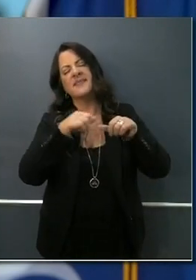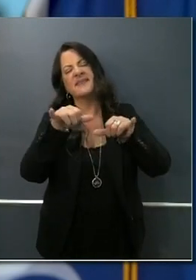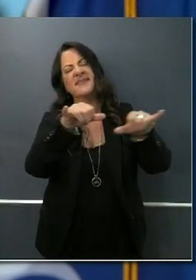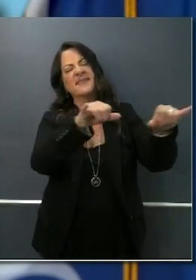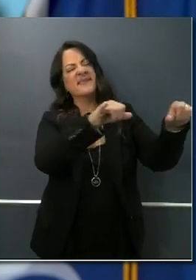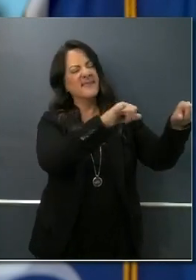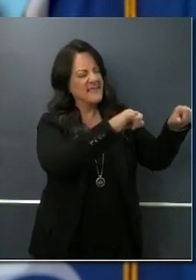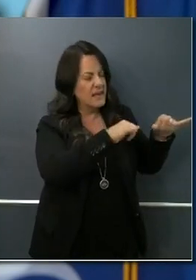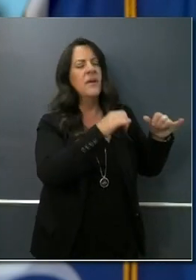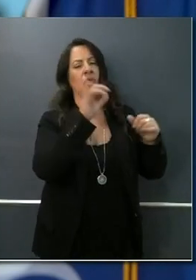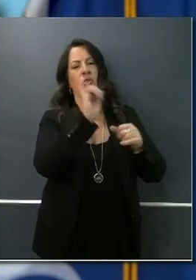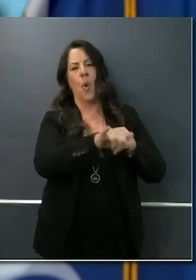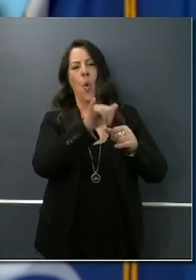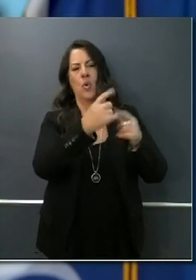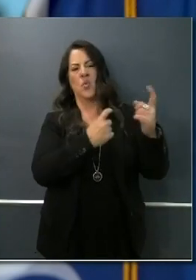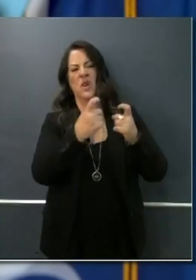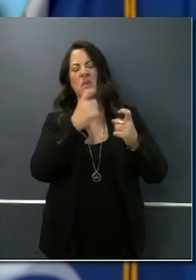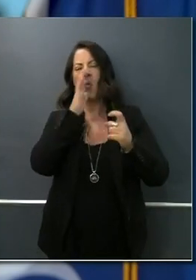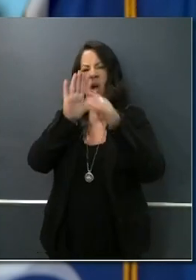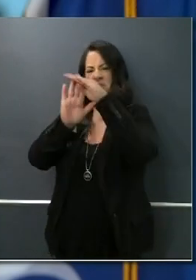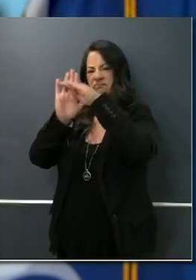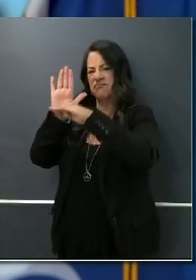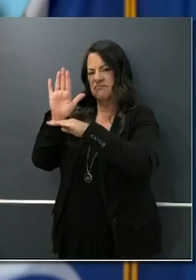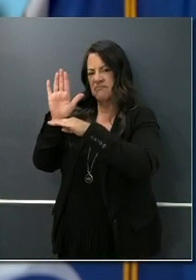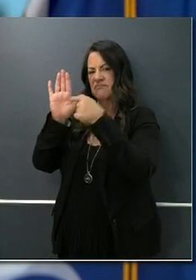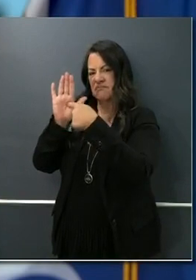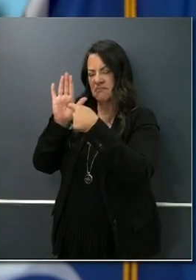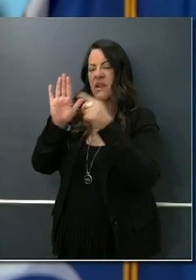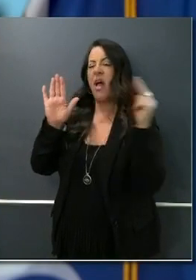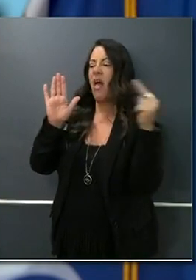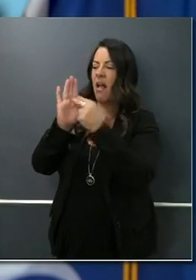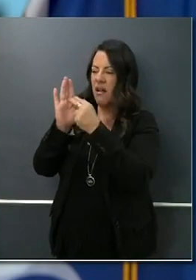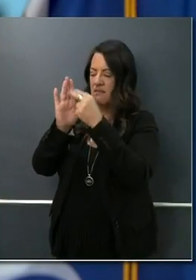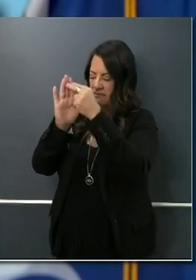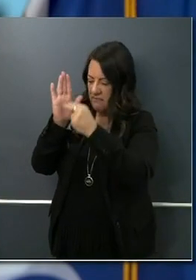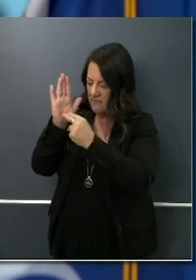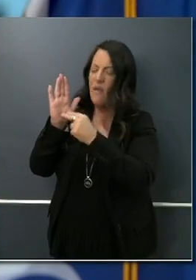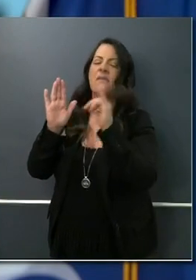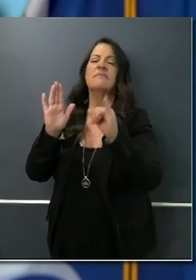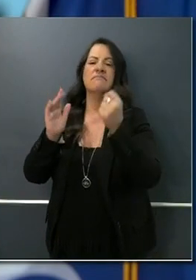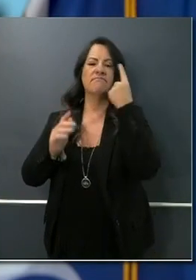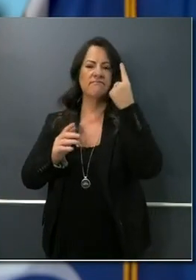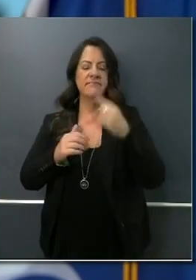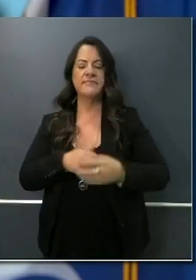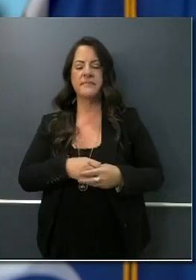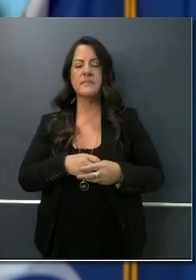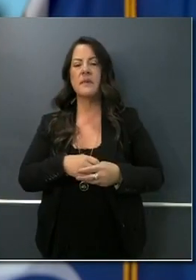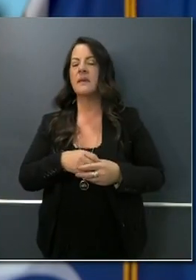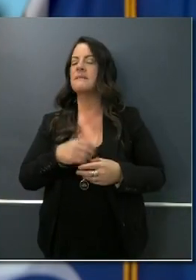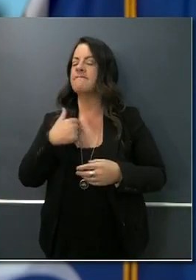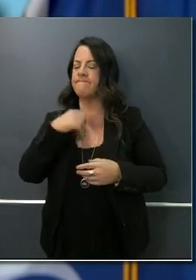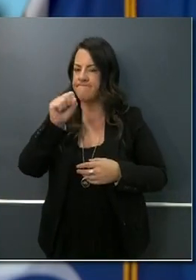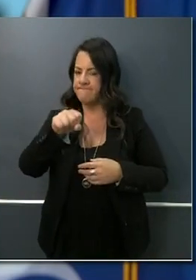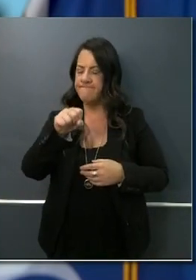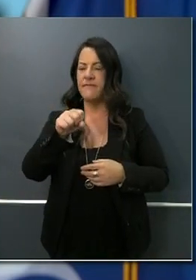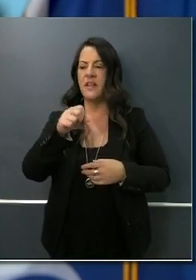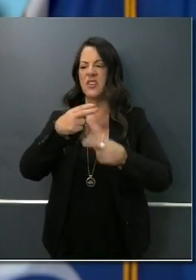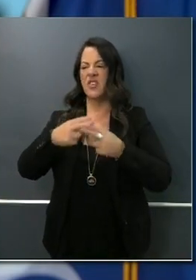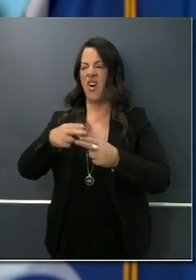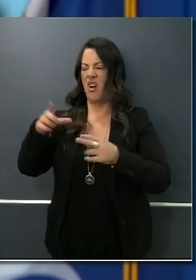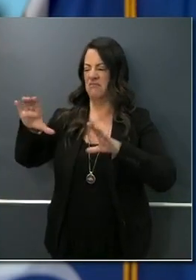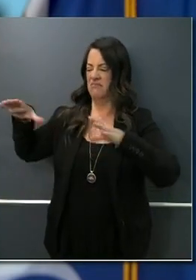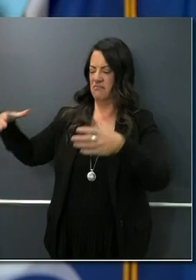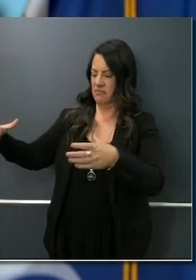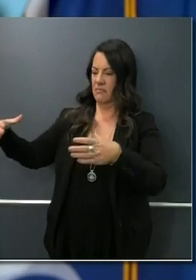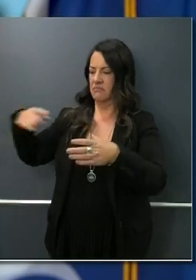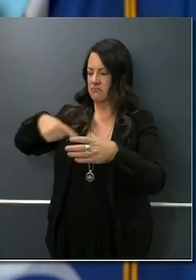reducing the volume. I mentioned just before the weekend that we were integrating some of the work around call centers